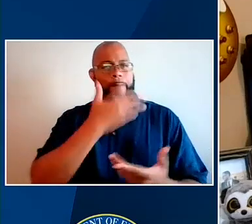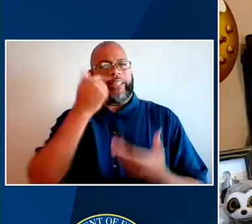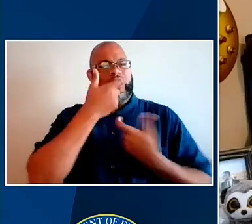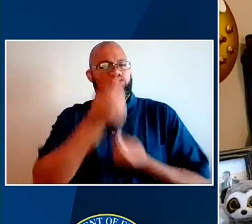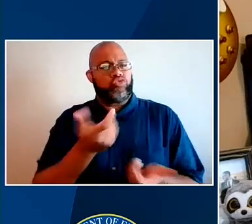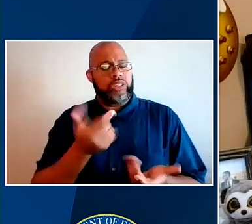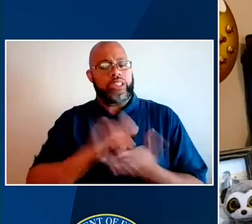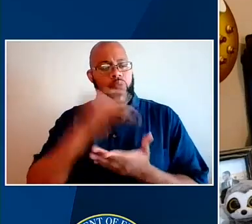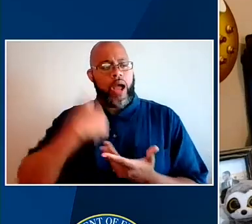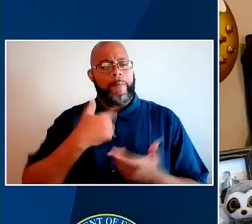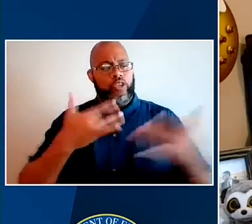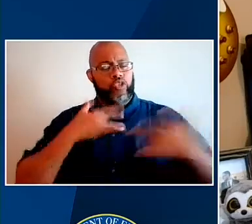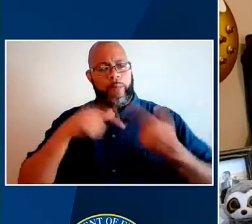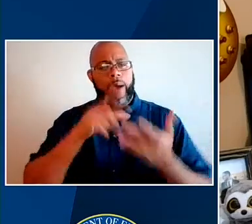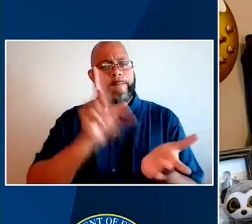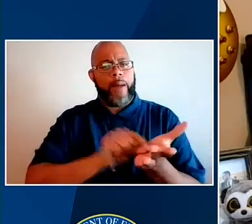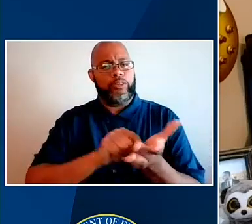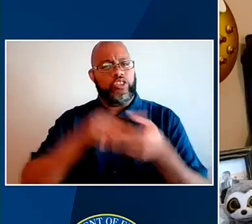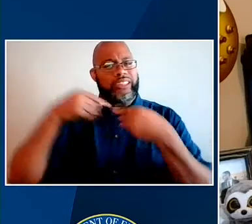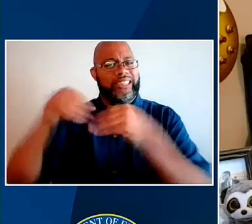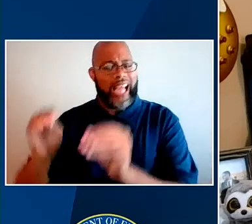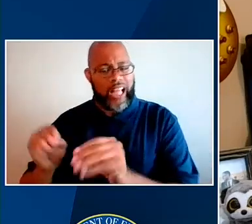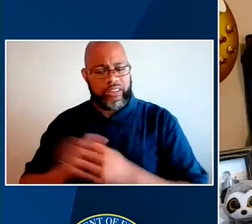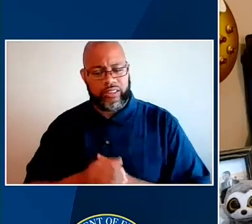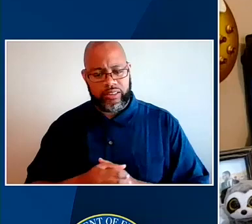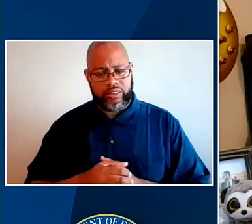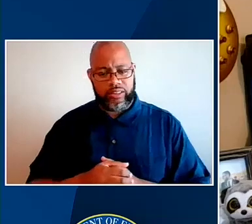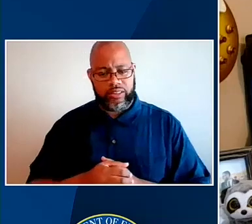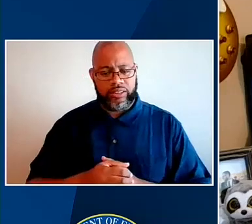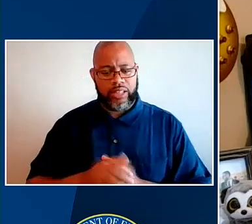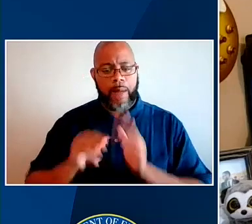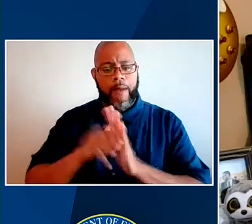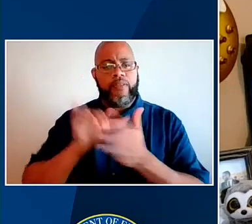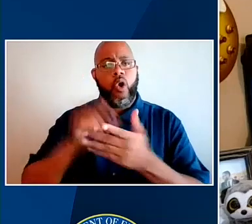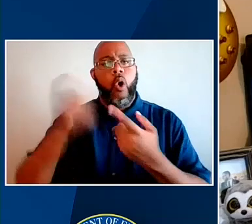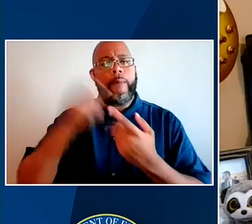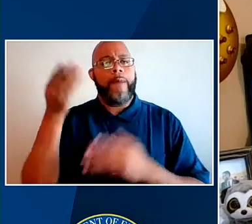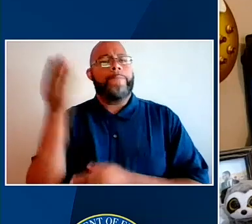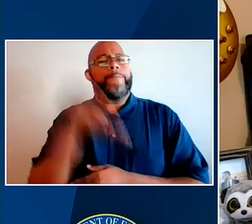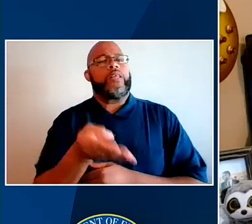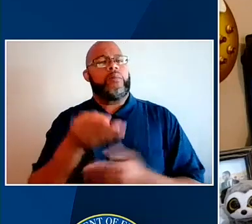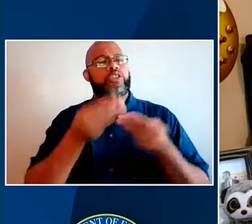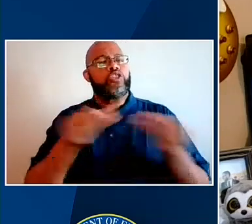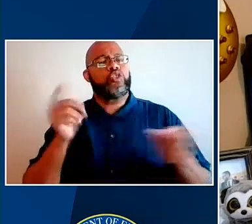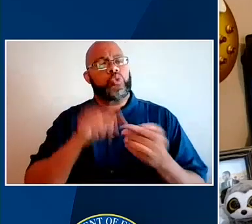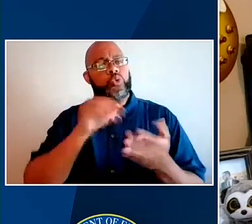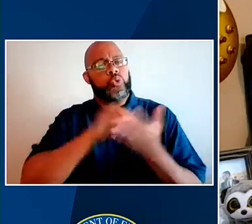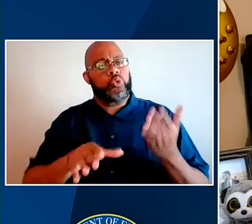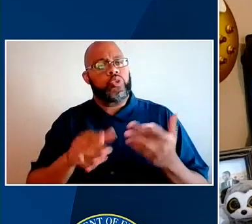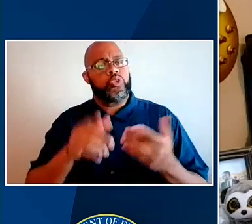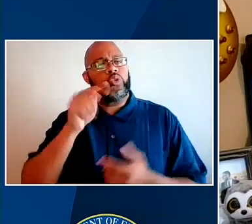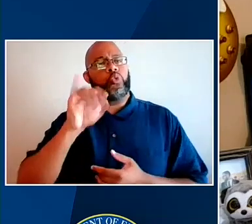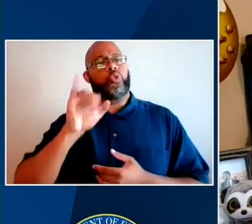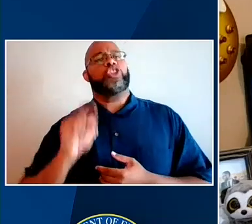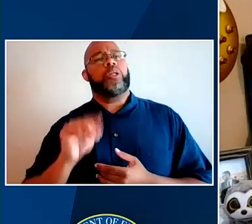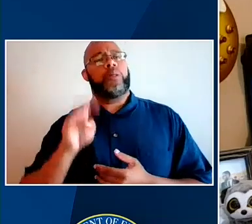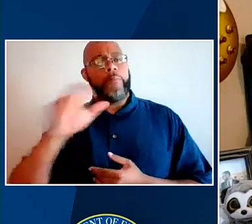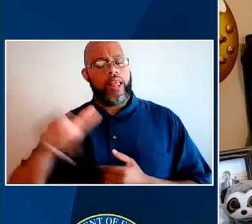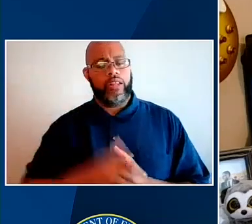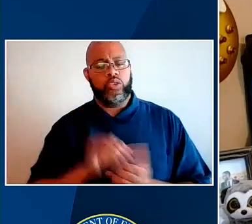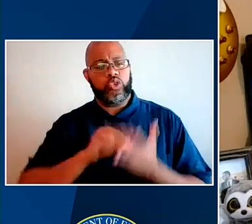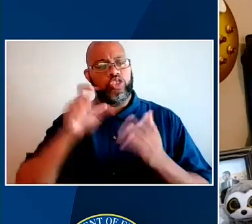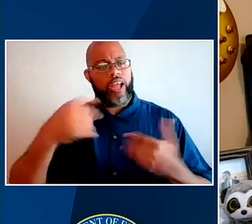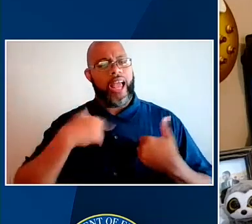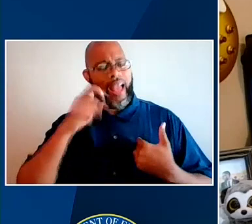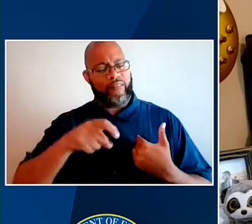is why I'm concerned about publisher sales models that automatically bill these materials to the student's tuition bill. A student should have